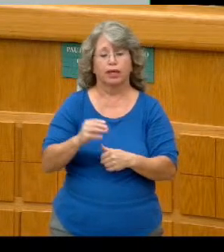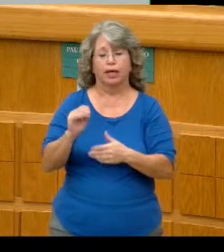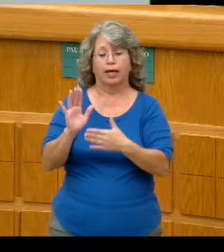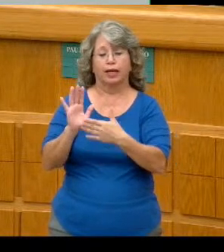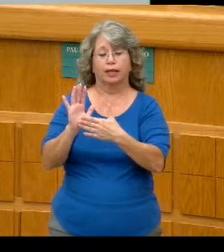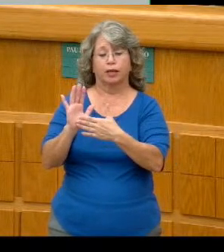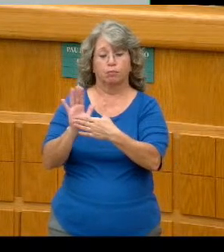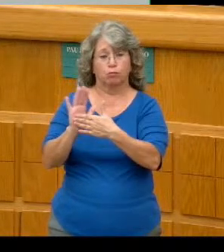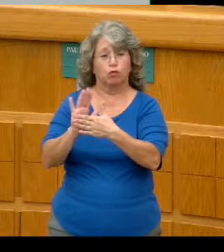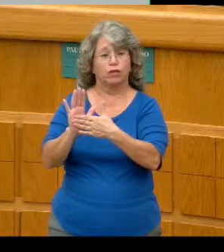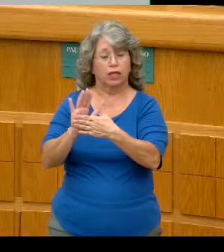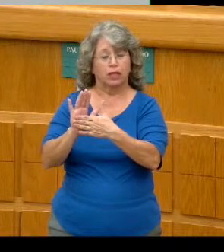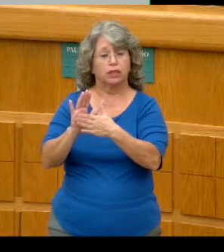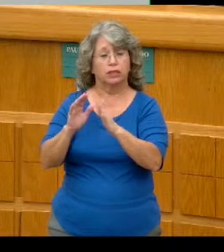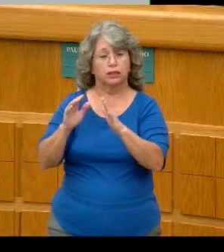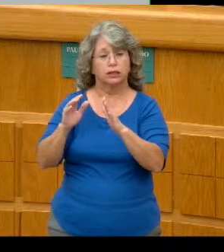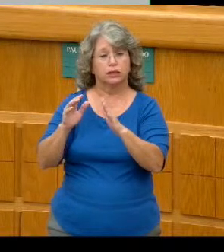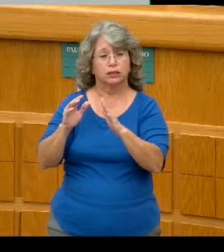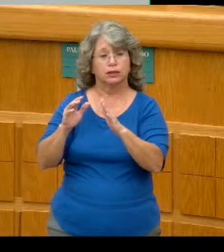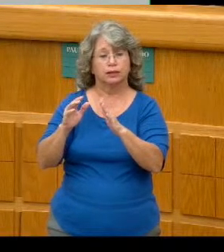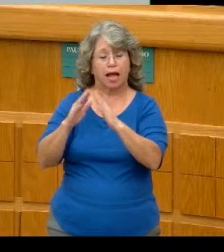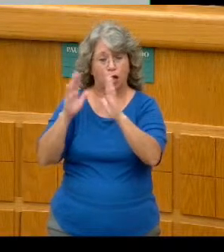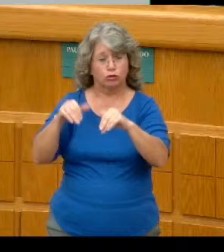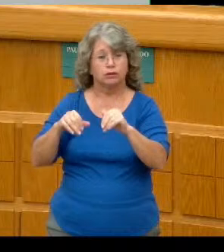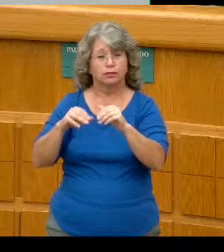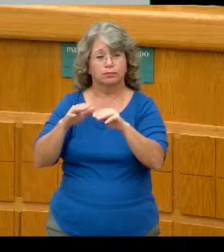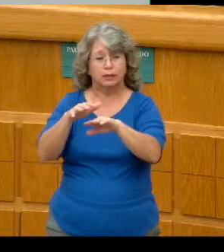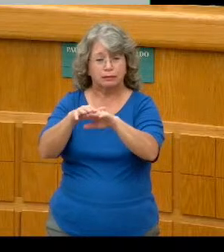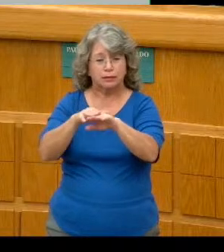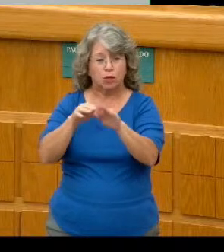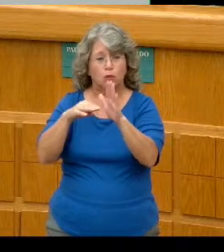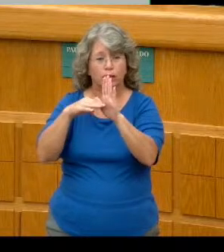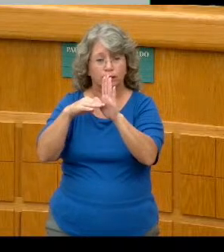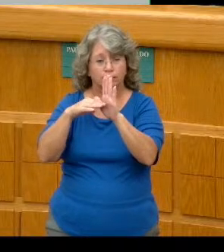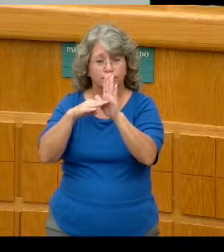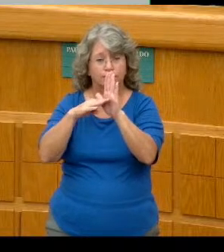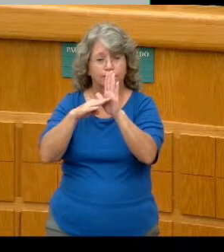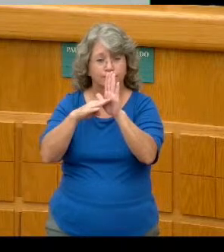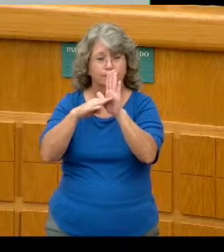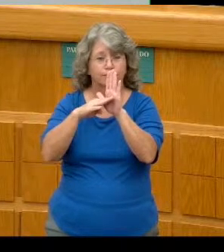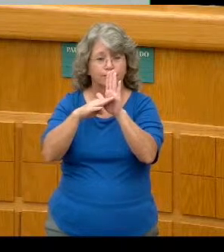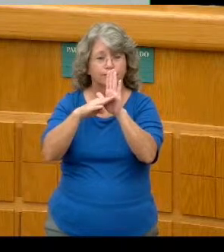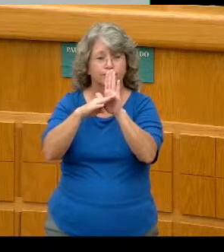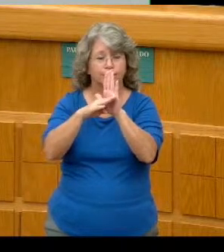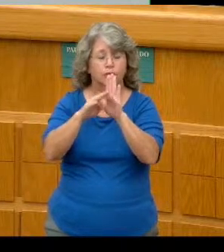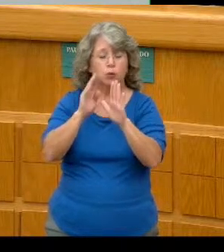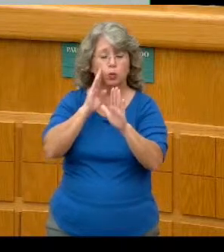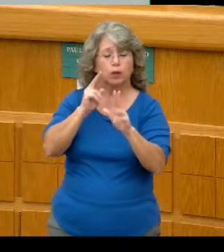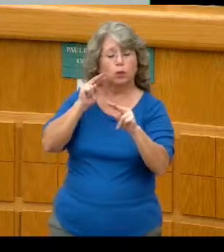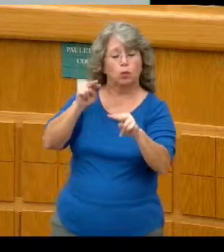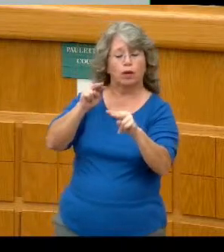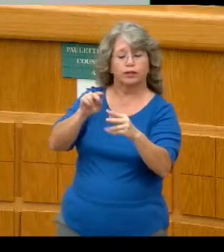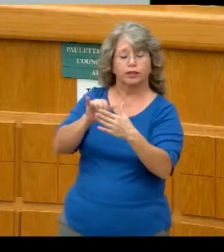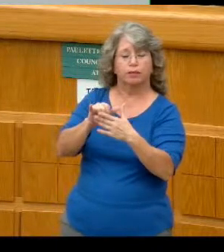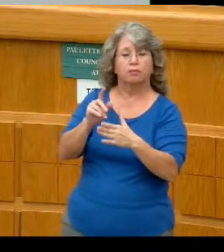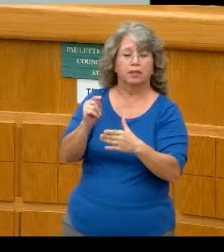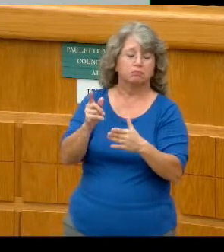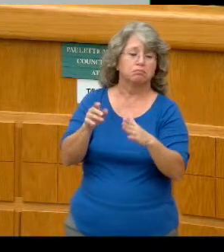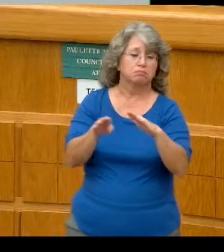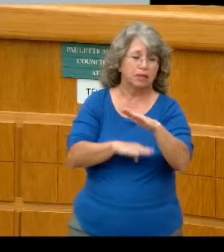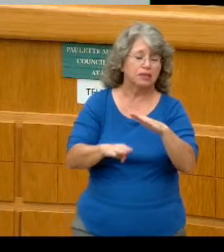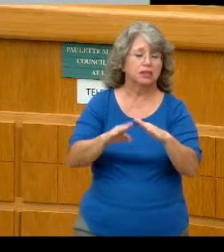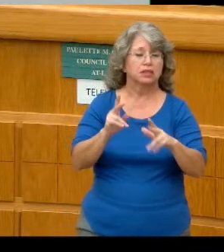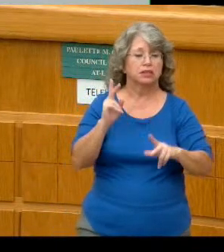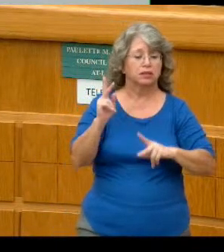viewership has been slowly creeping upwards. So we'll keep an eye on that, but basically people are still doing